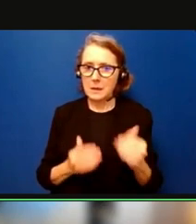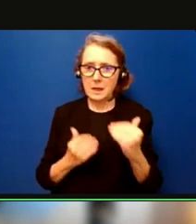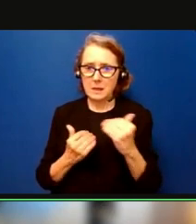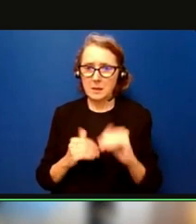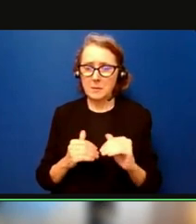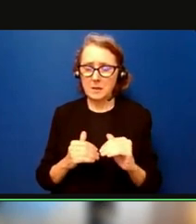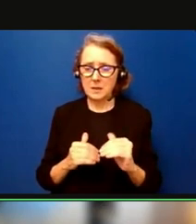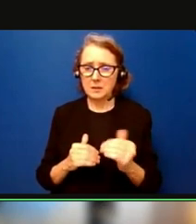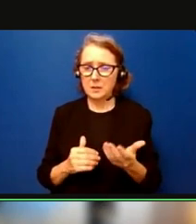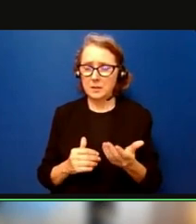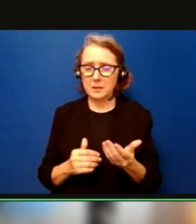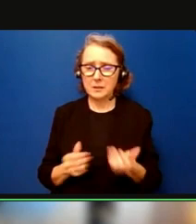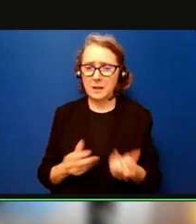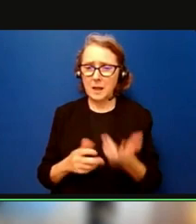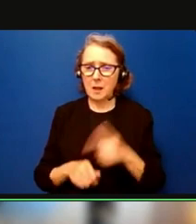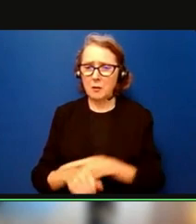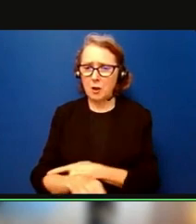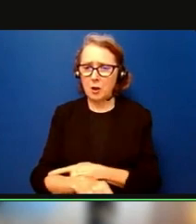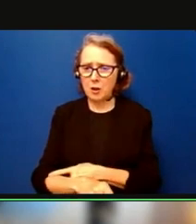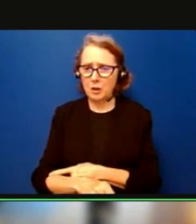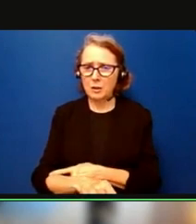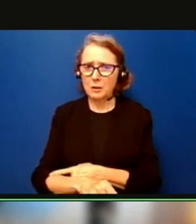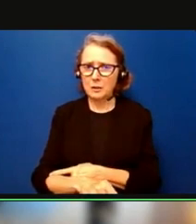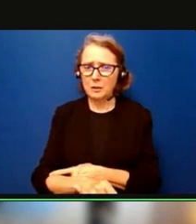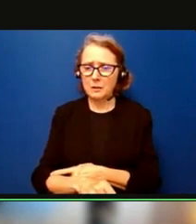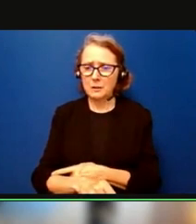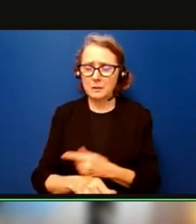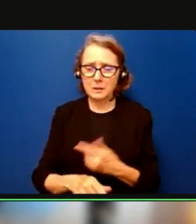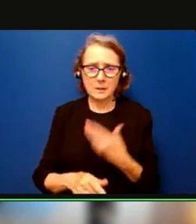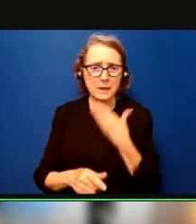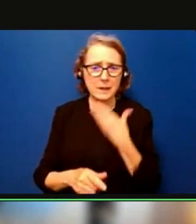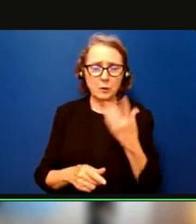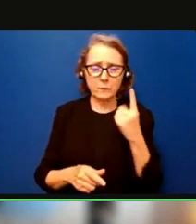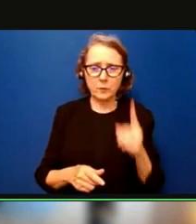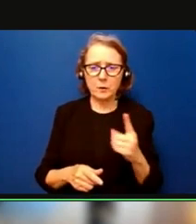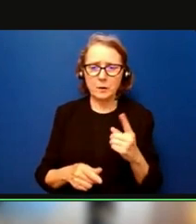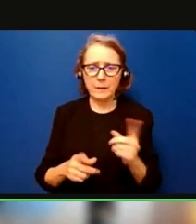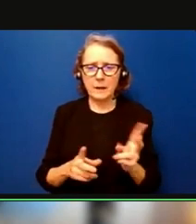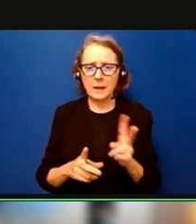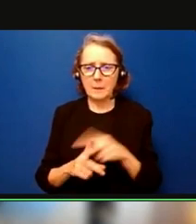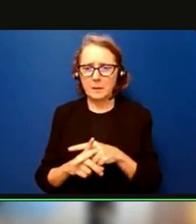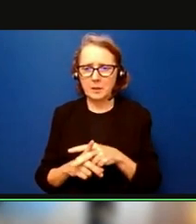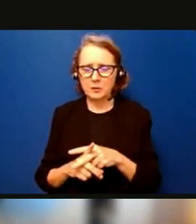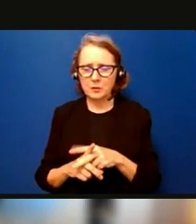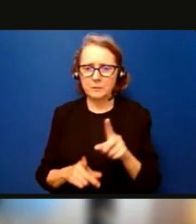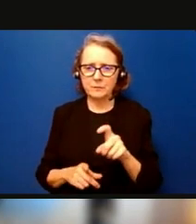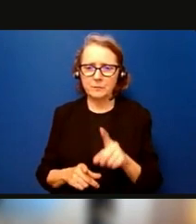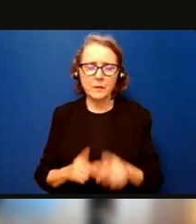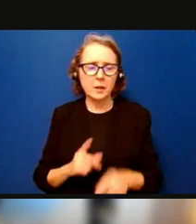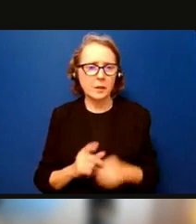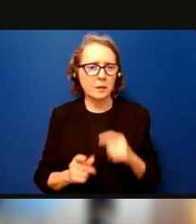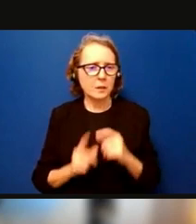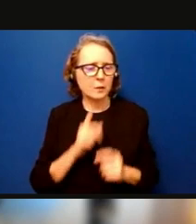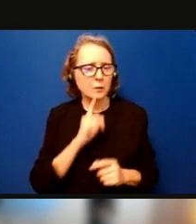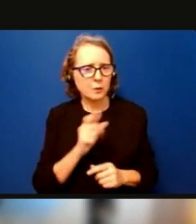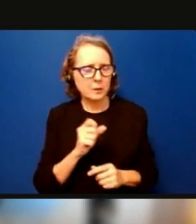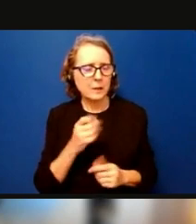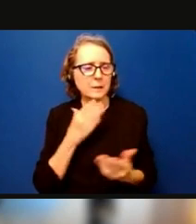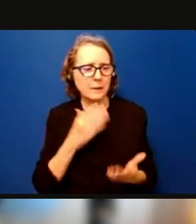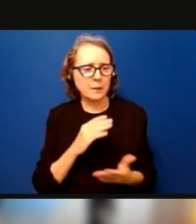limitations? Is it, how long is it good for that application? Sure. Yes. Thank you, Counselor. So